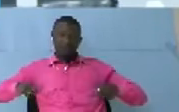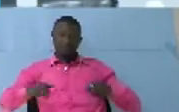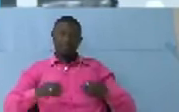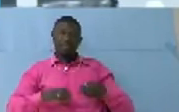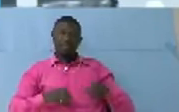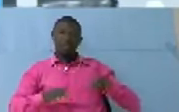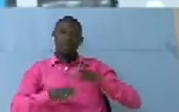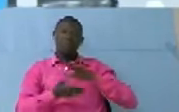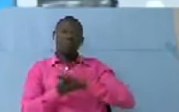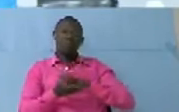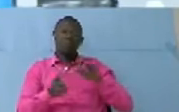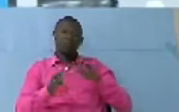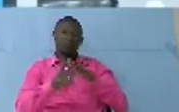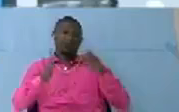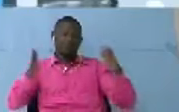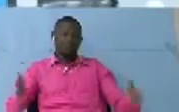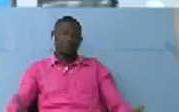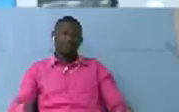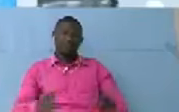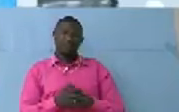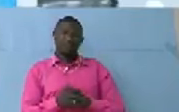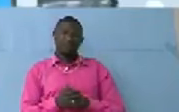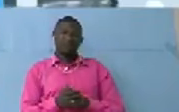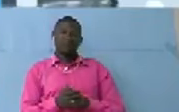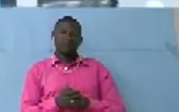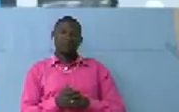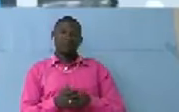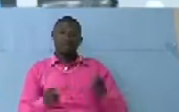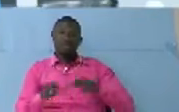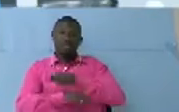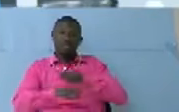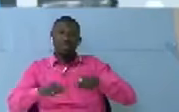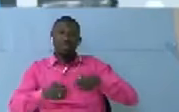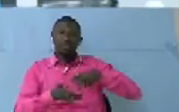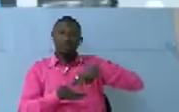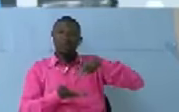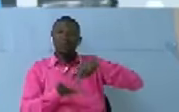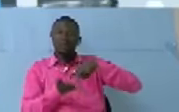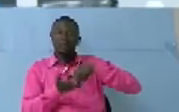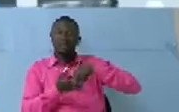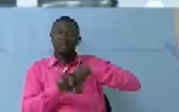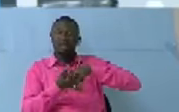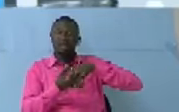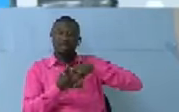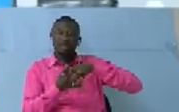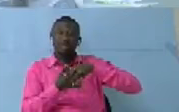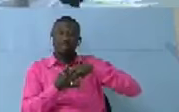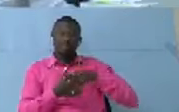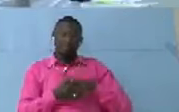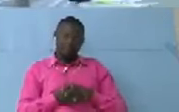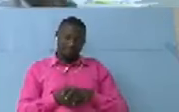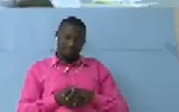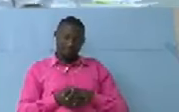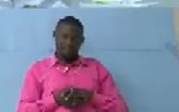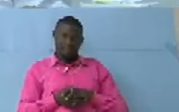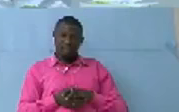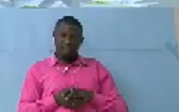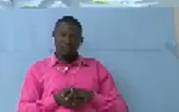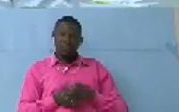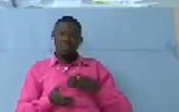the table. So yung kumbalimo city. They tied my knees to. Were you on